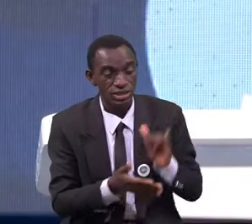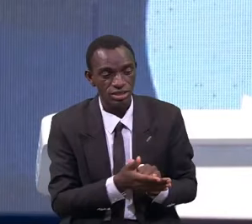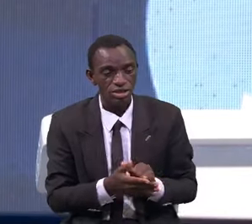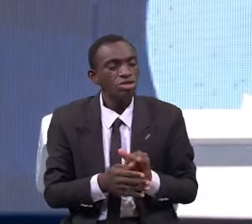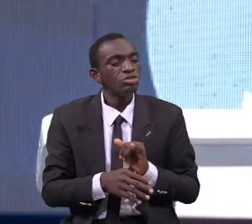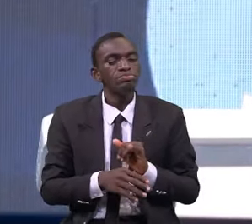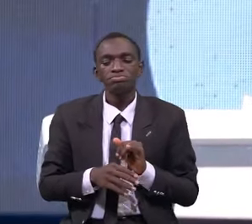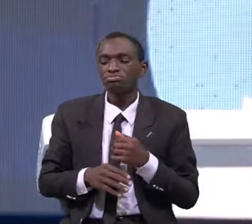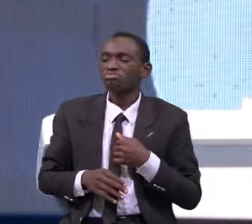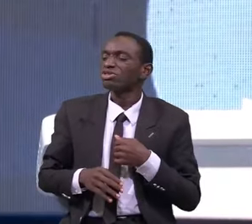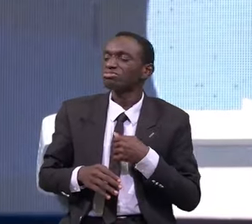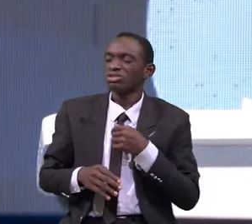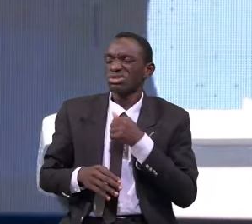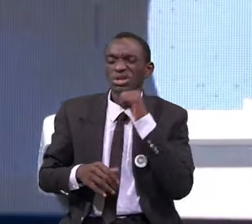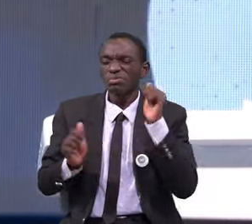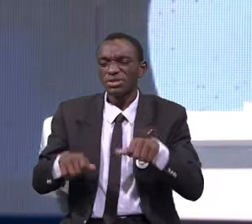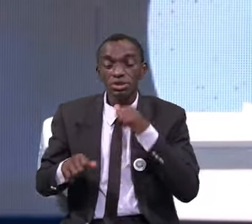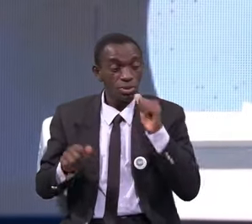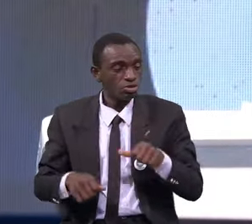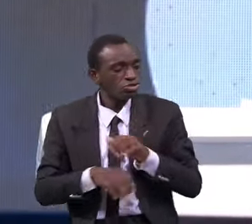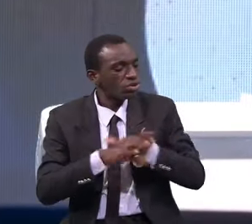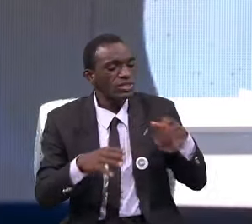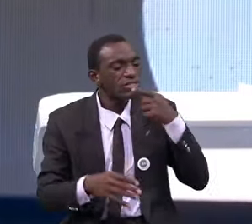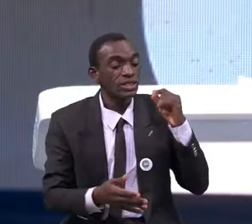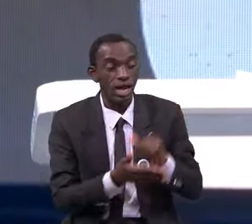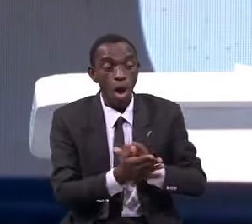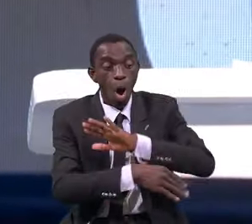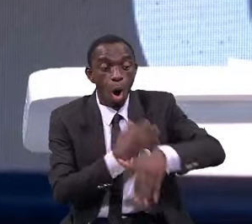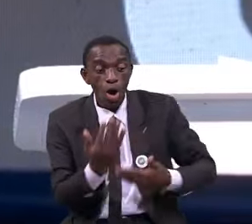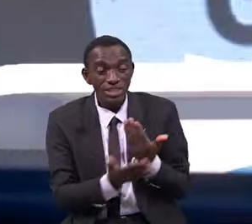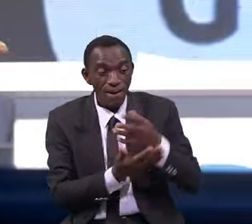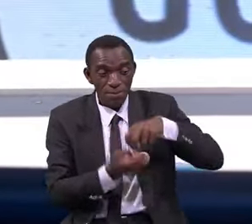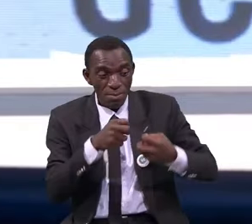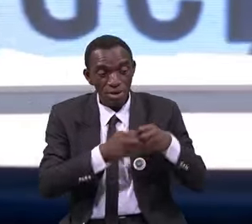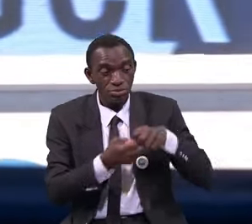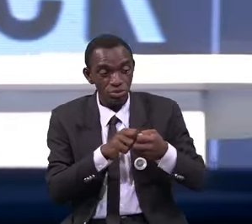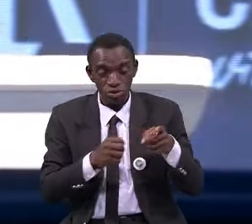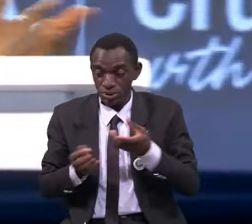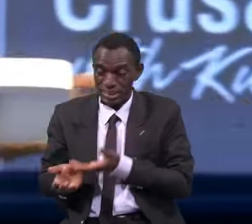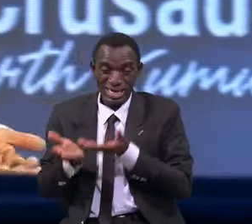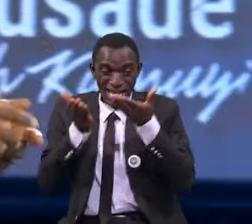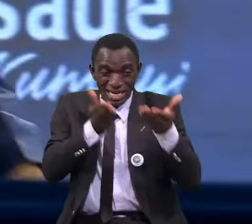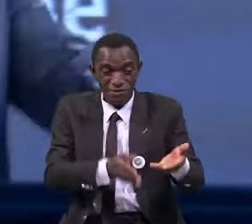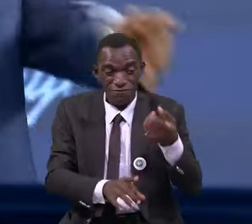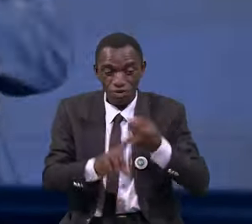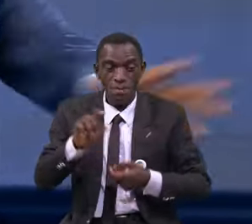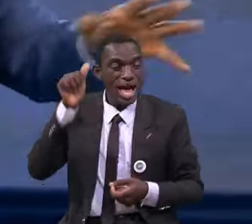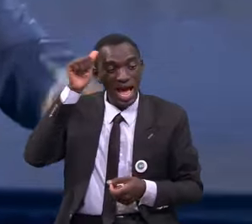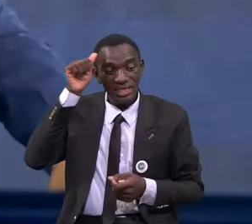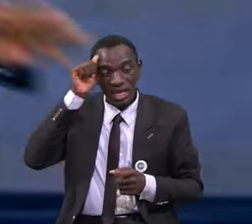Everything you have carried from the time of Adam until the time of your great grandfather, your grandfather, and your